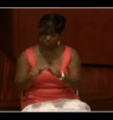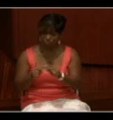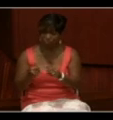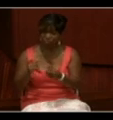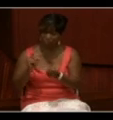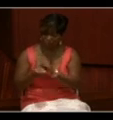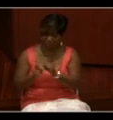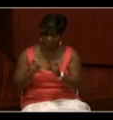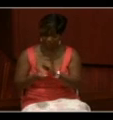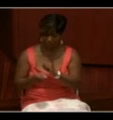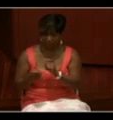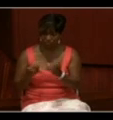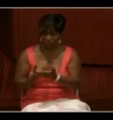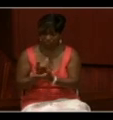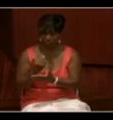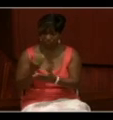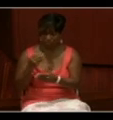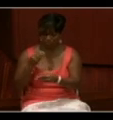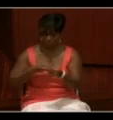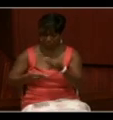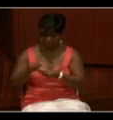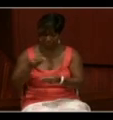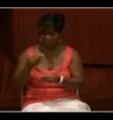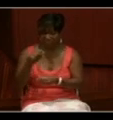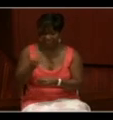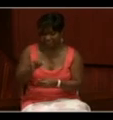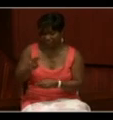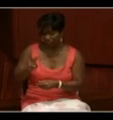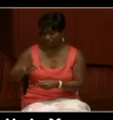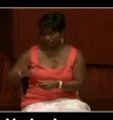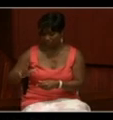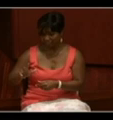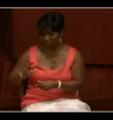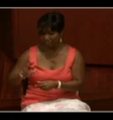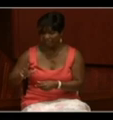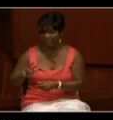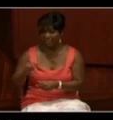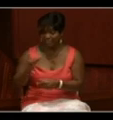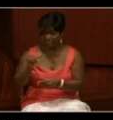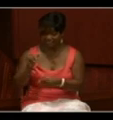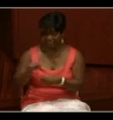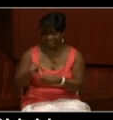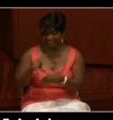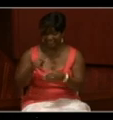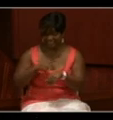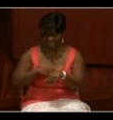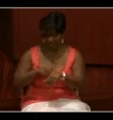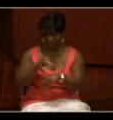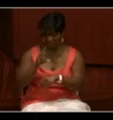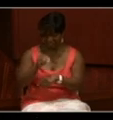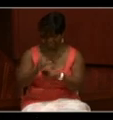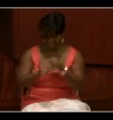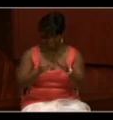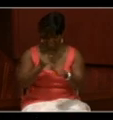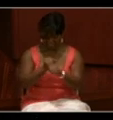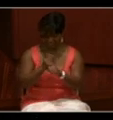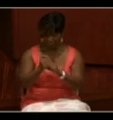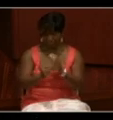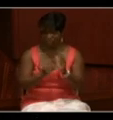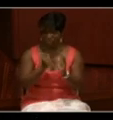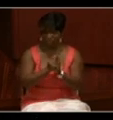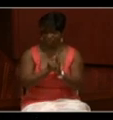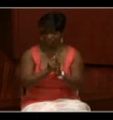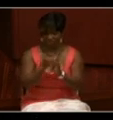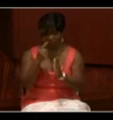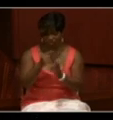were in place until 1943. So the Chinese Exclusion Act period was a period of over 60 years. For those